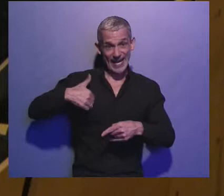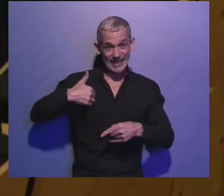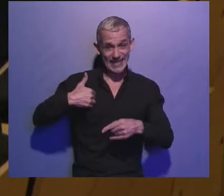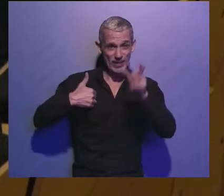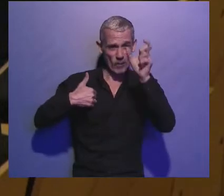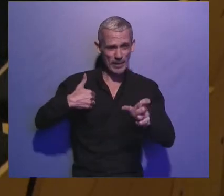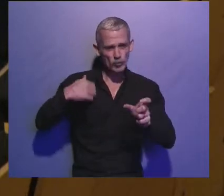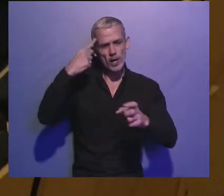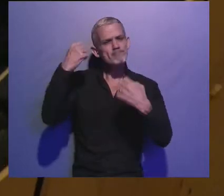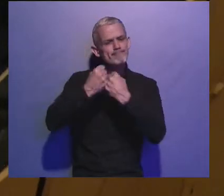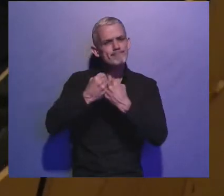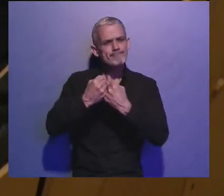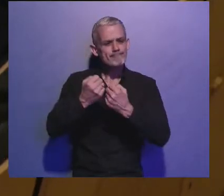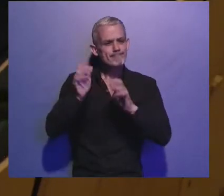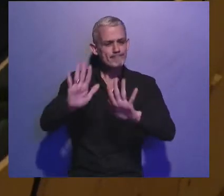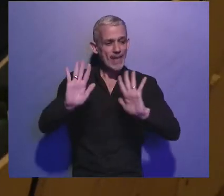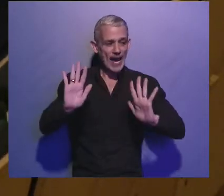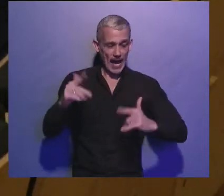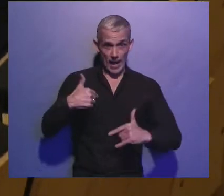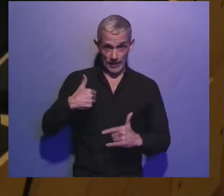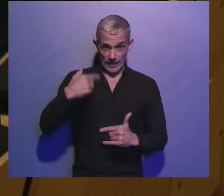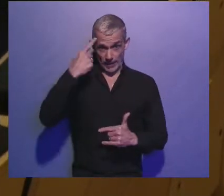and the Argentine colleague,